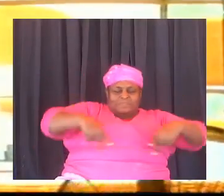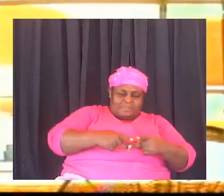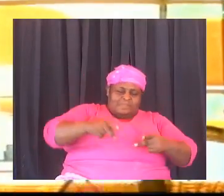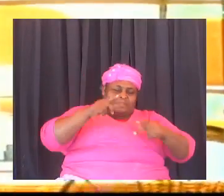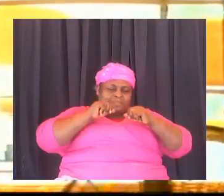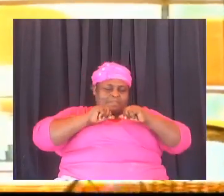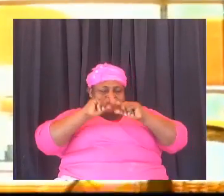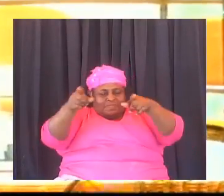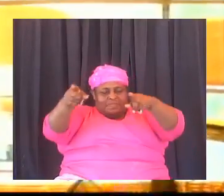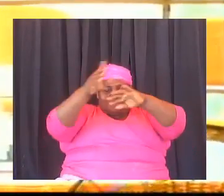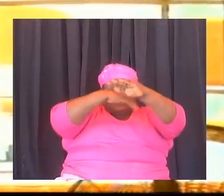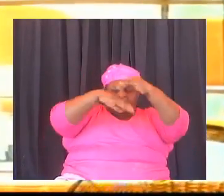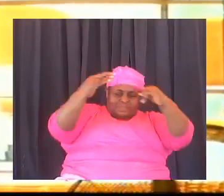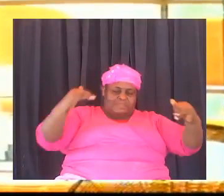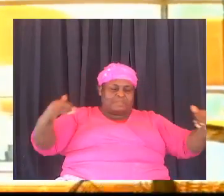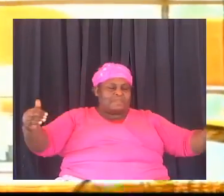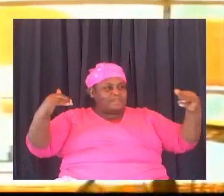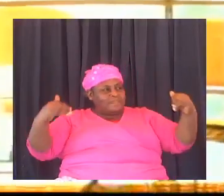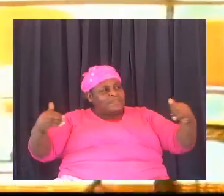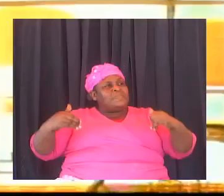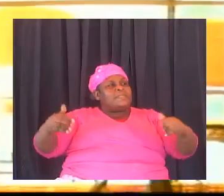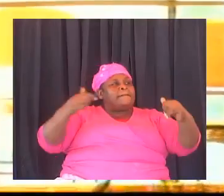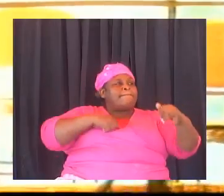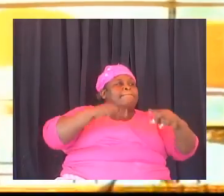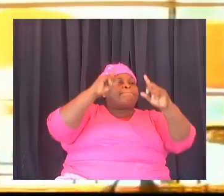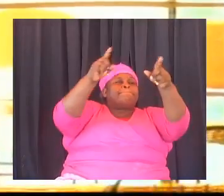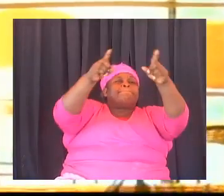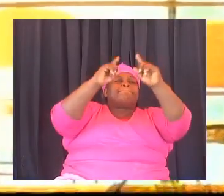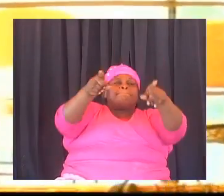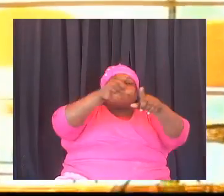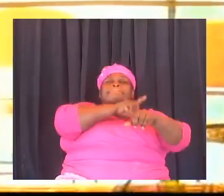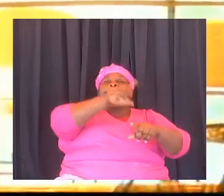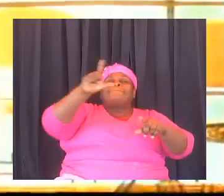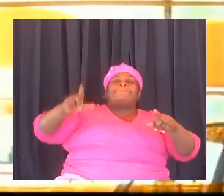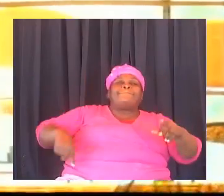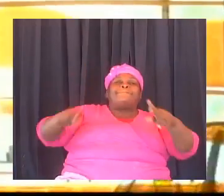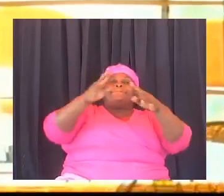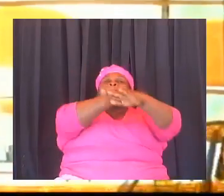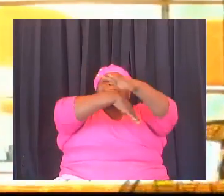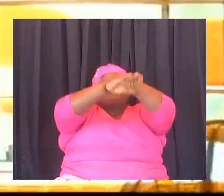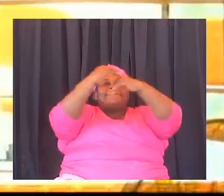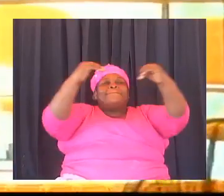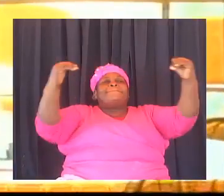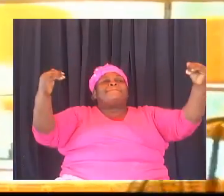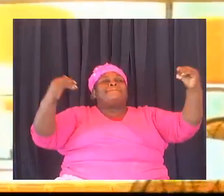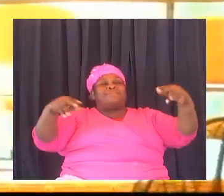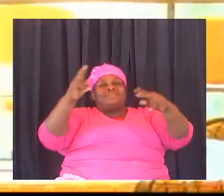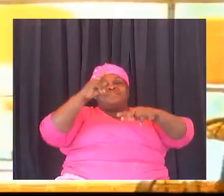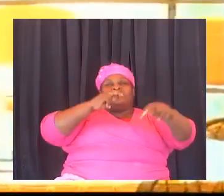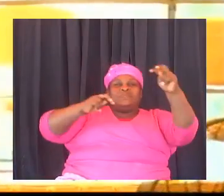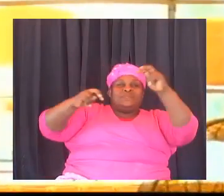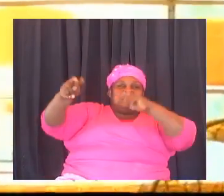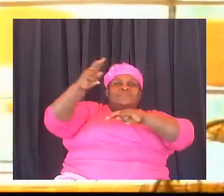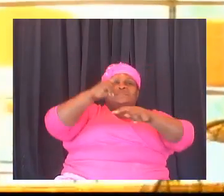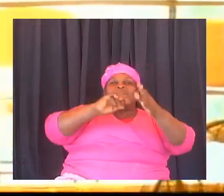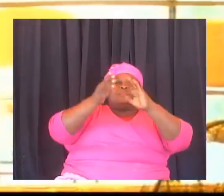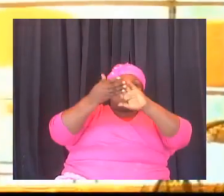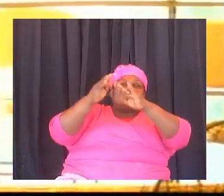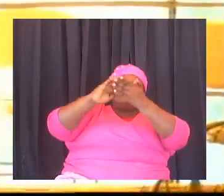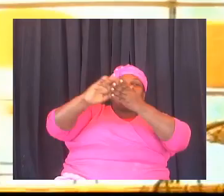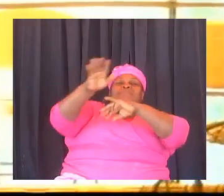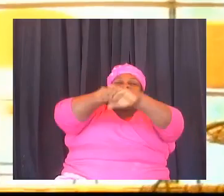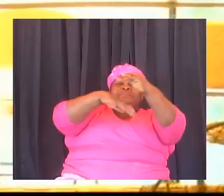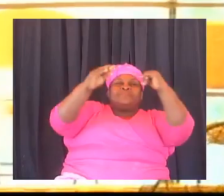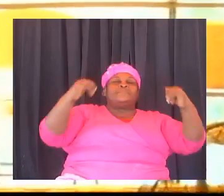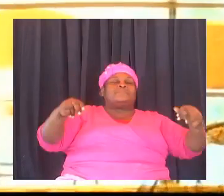place. I'm bound for higher ground. I'm bound, oh Lord, for higher ground, seeking a city